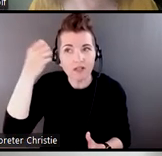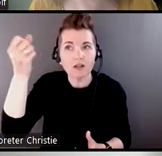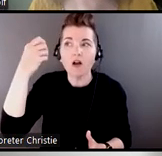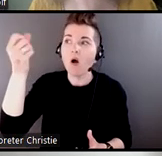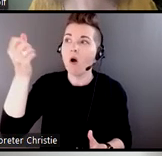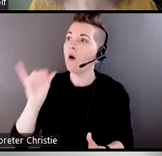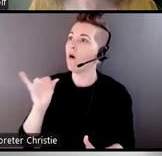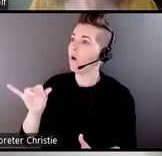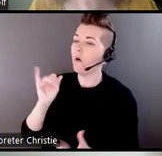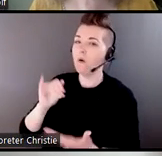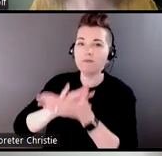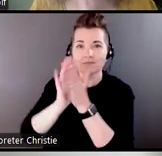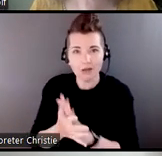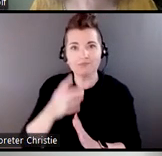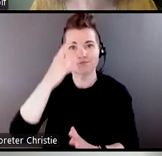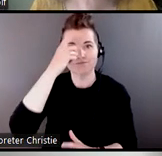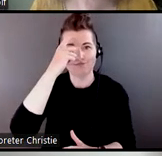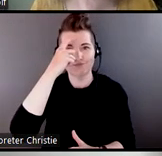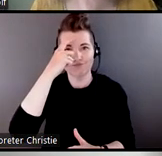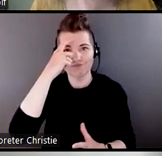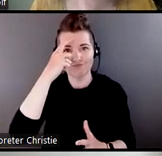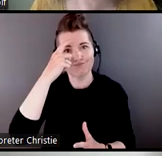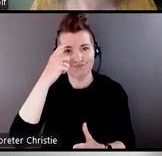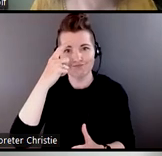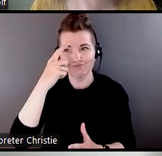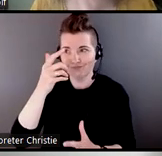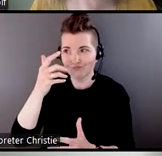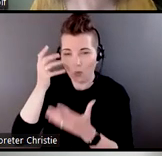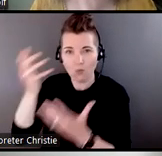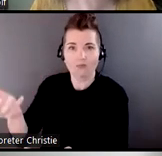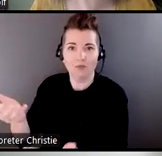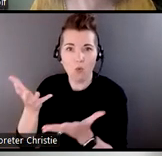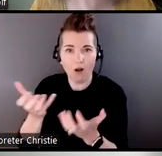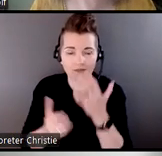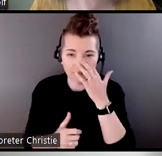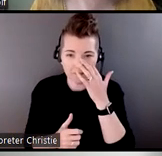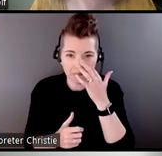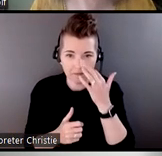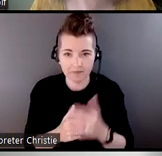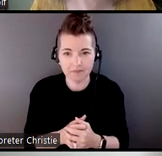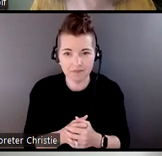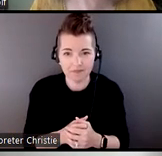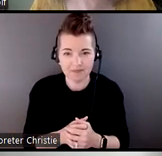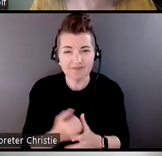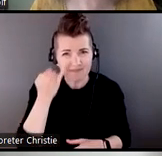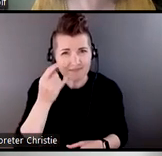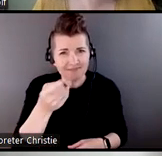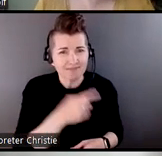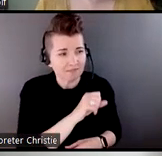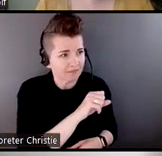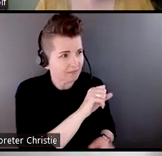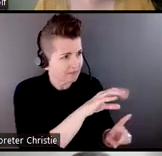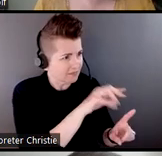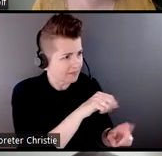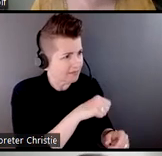mind for your audience. So next time someone says to you, oh, I didn't know about that, and you find yourself thinking, really? I talk about this all the time. Just